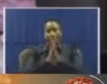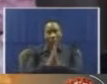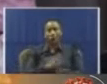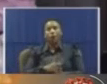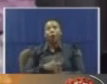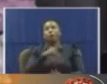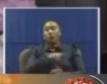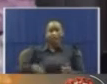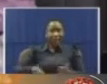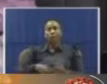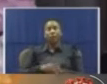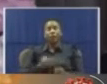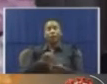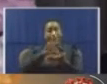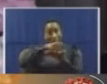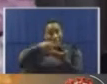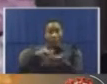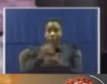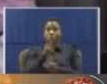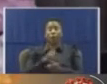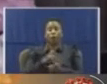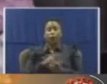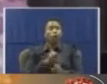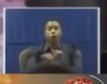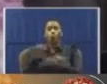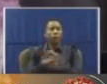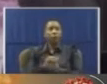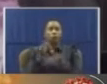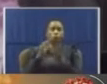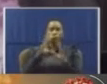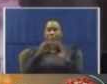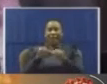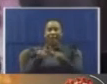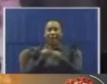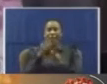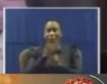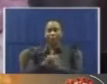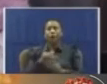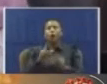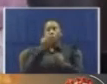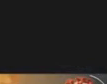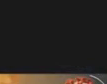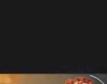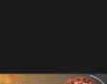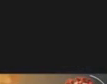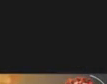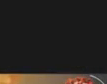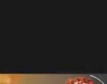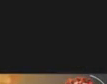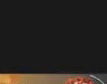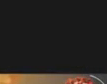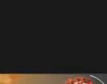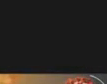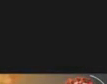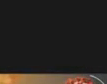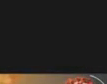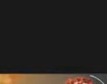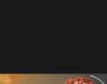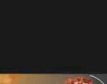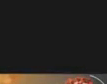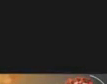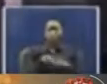and make excuses or hide any truth. To the president, I directly want to say, sir, please do not allow